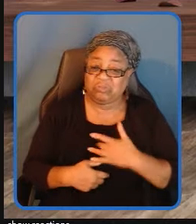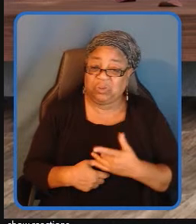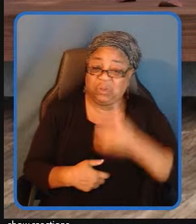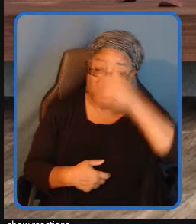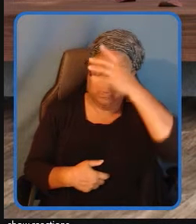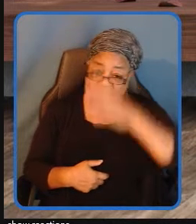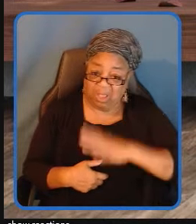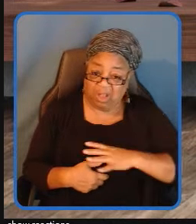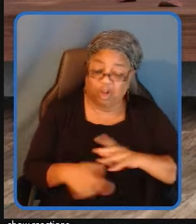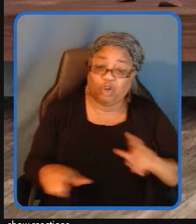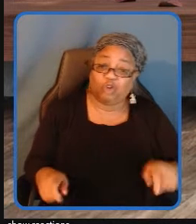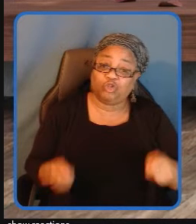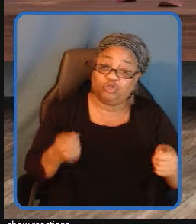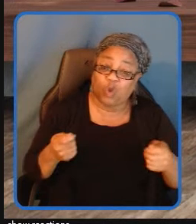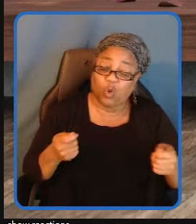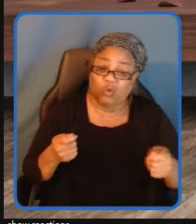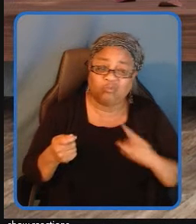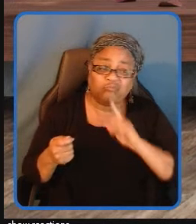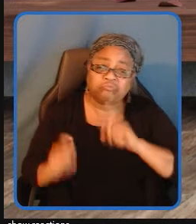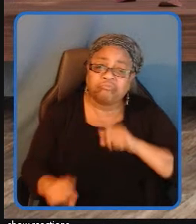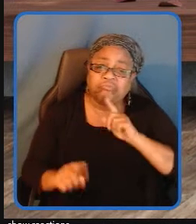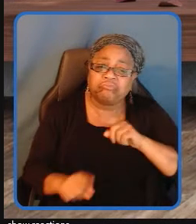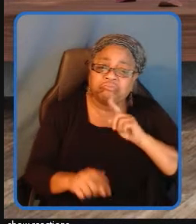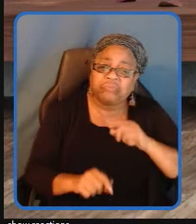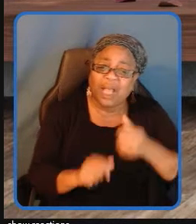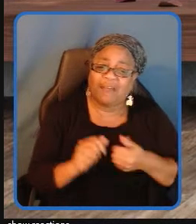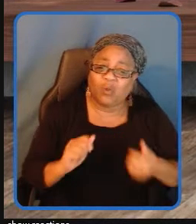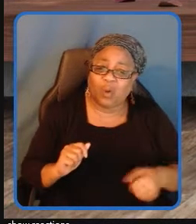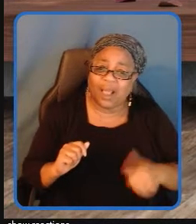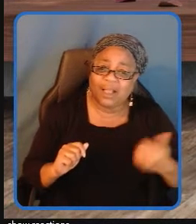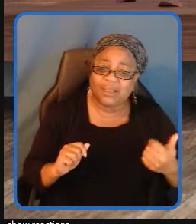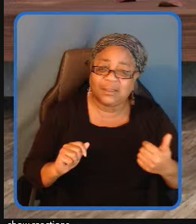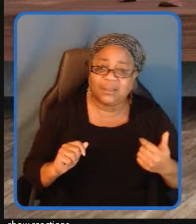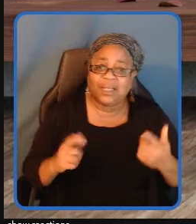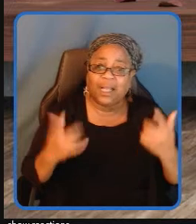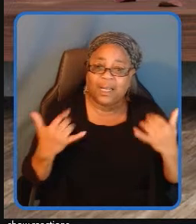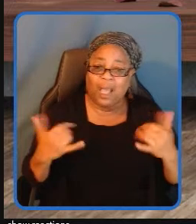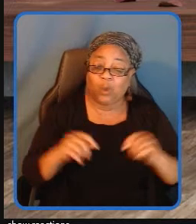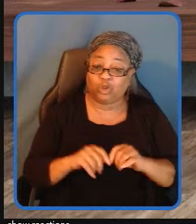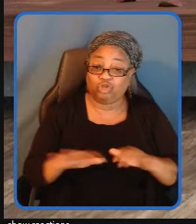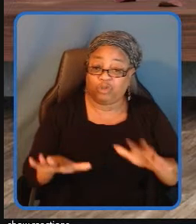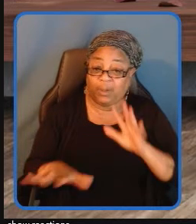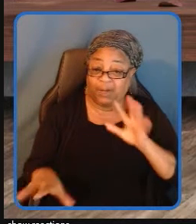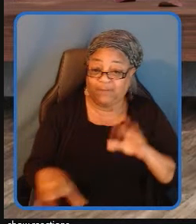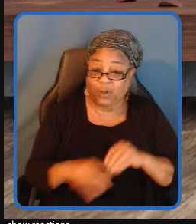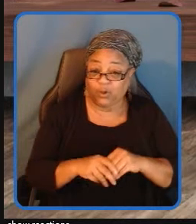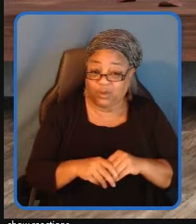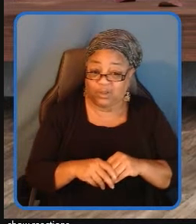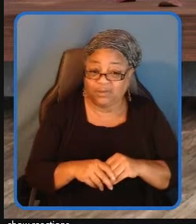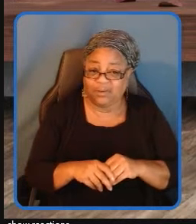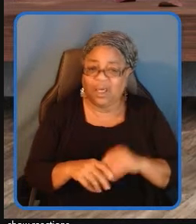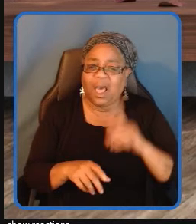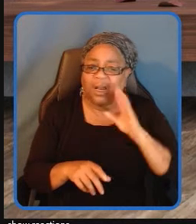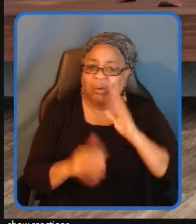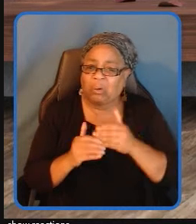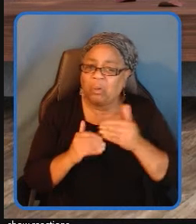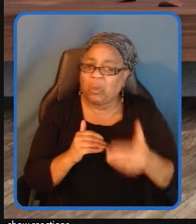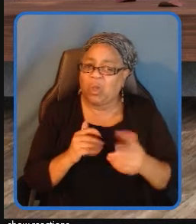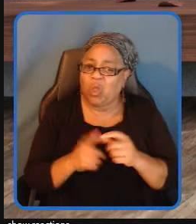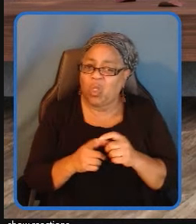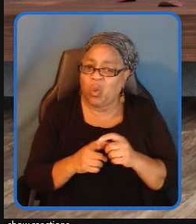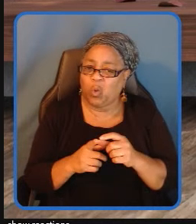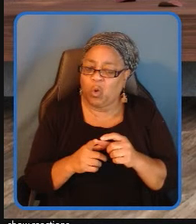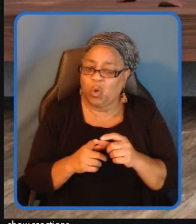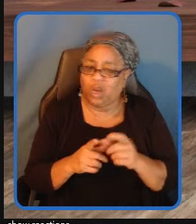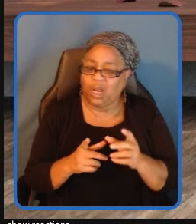control and dictating to everyone else. We now think of leadership as distributive and inclusive, And I want to even go beyond the word inclusive and talk about belonging.